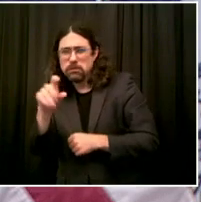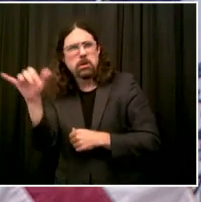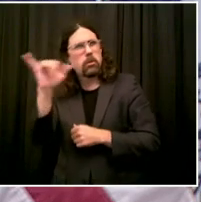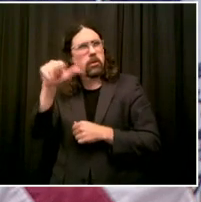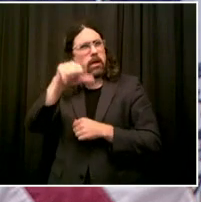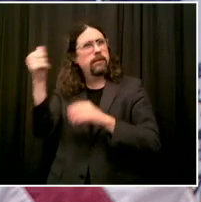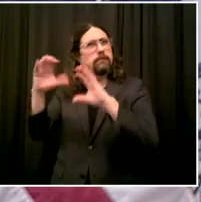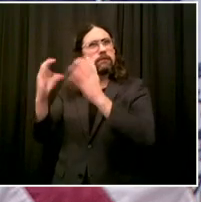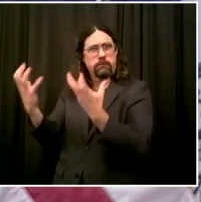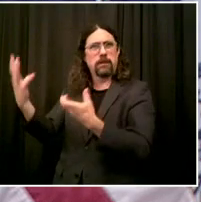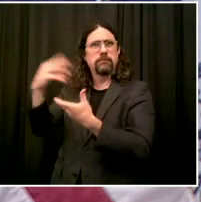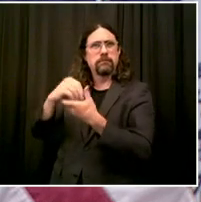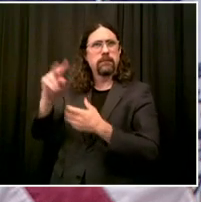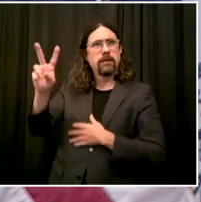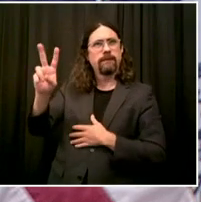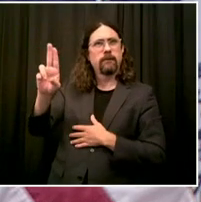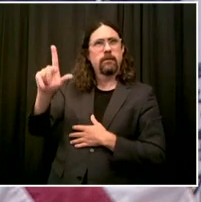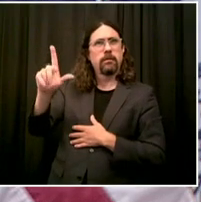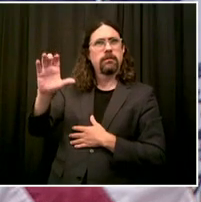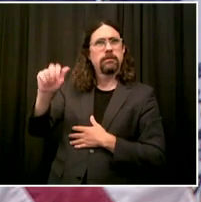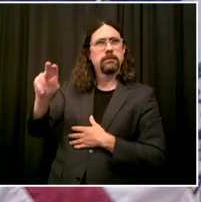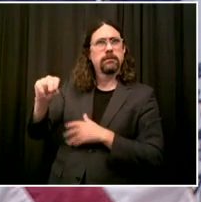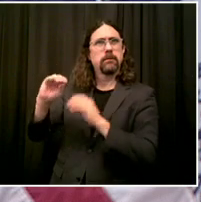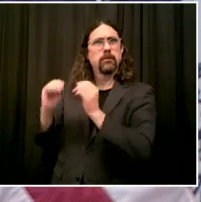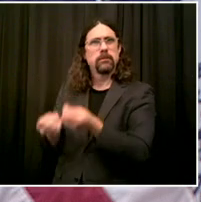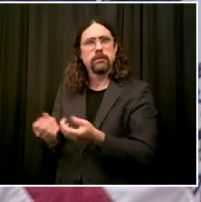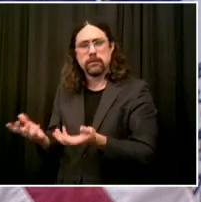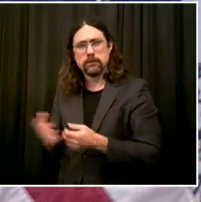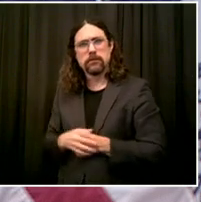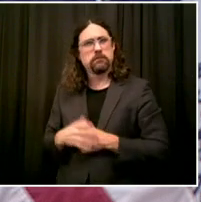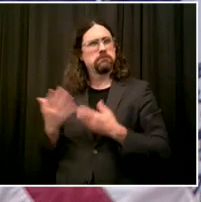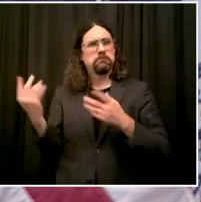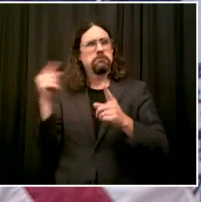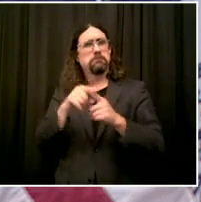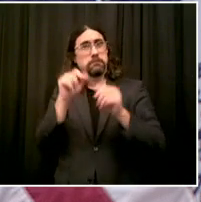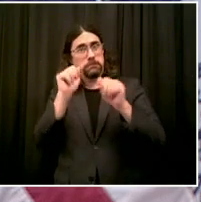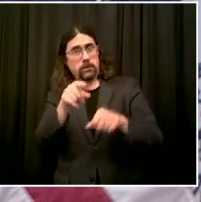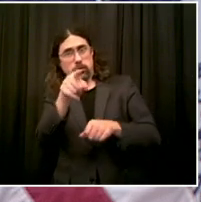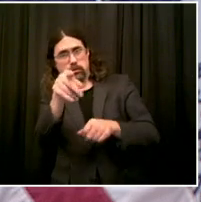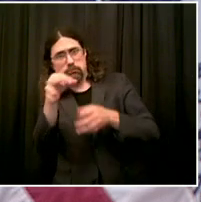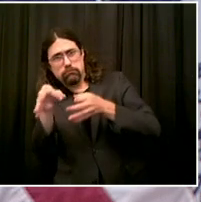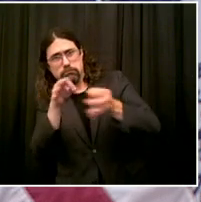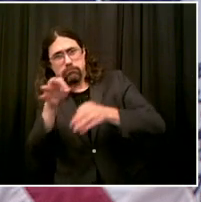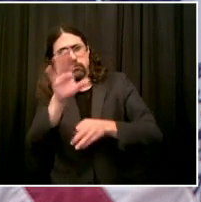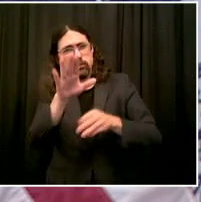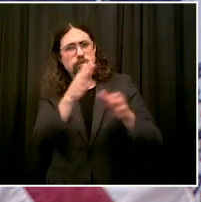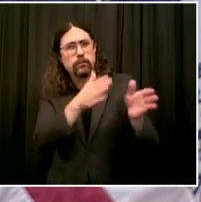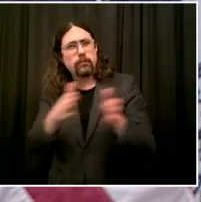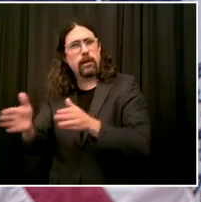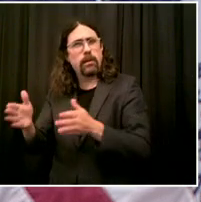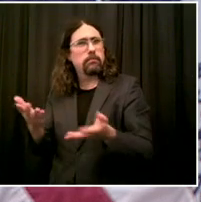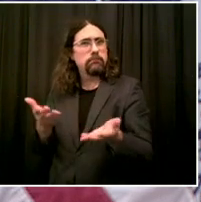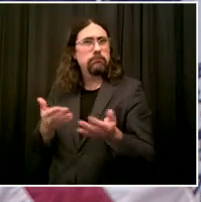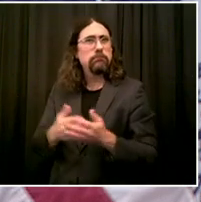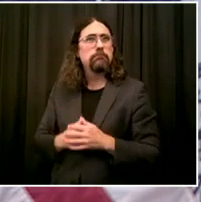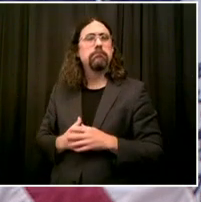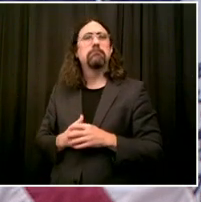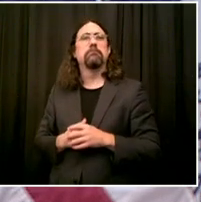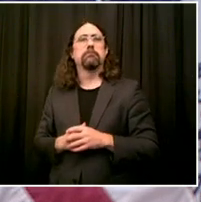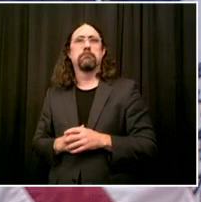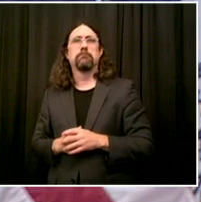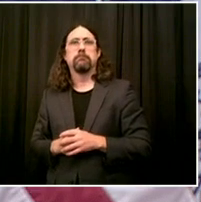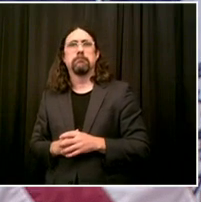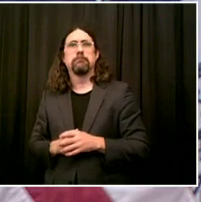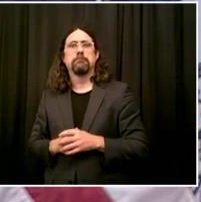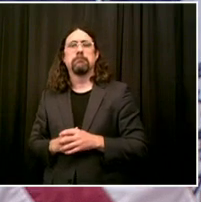exactly, and if you plan to involve community organizations in the education and neighborhood